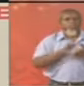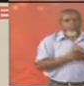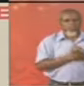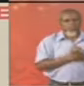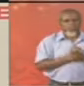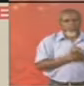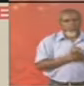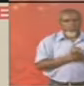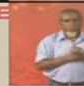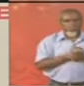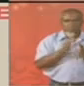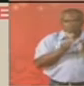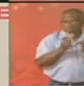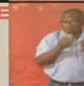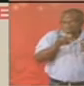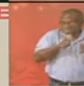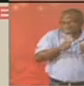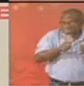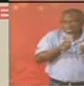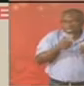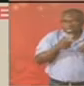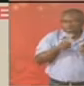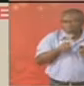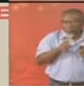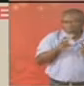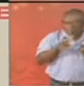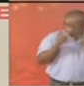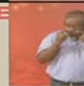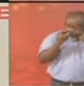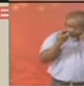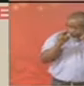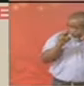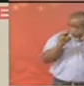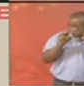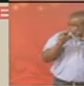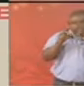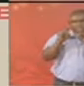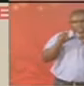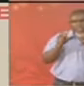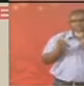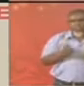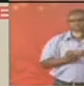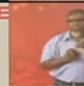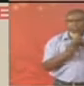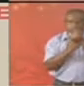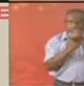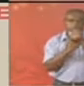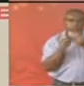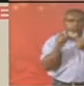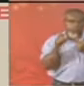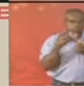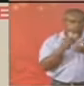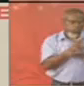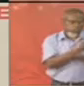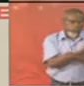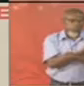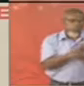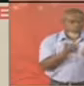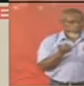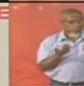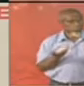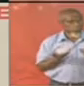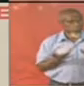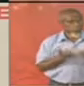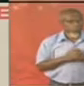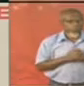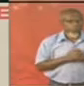problematic. So really and truly, we're seeing where the benefit far outweighs any drawbacks, and we want to continue to